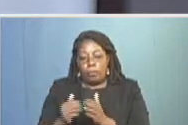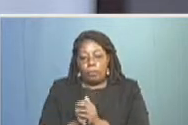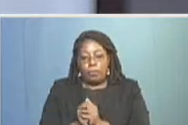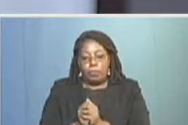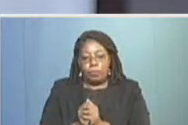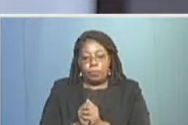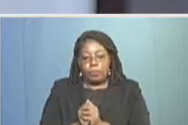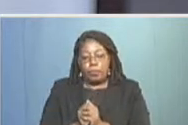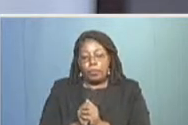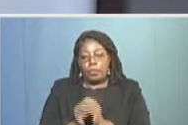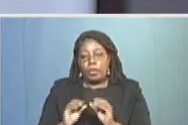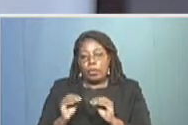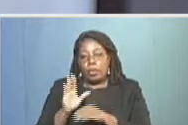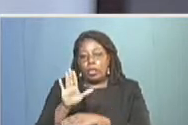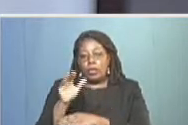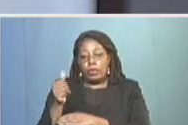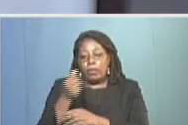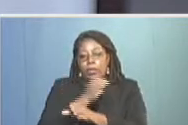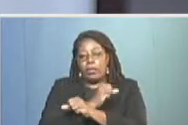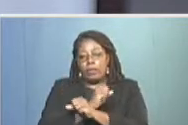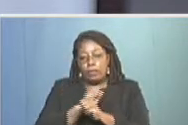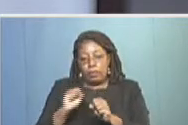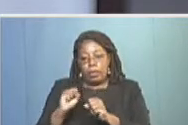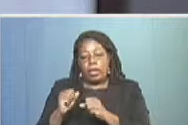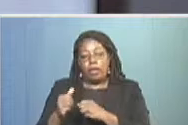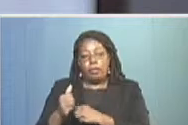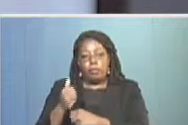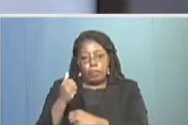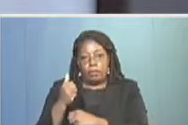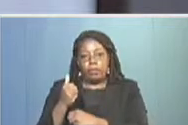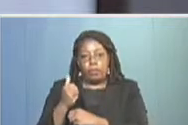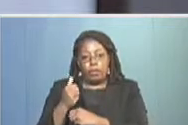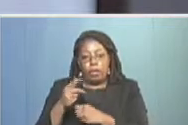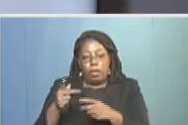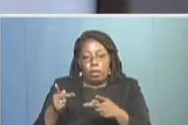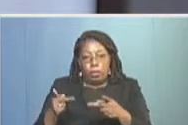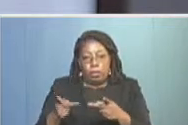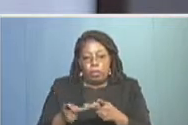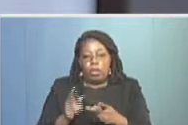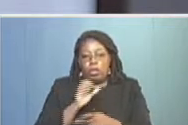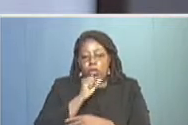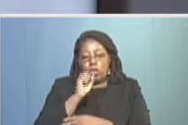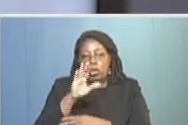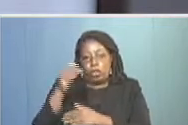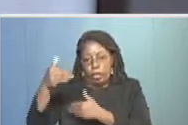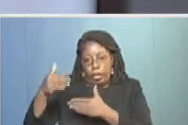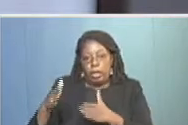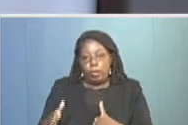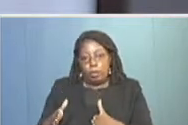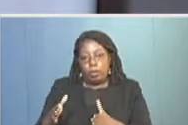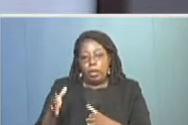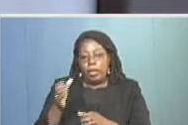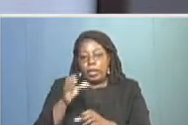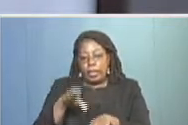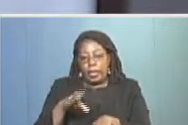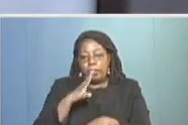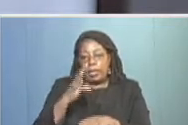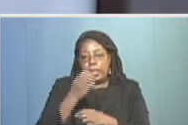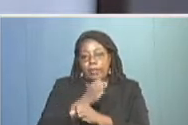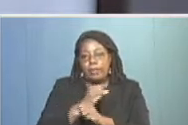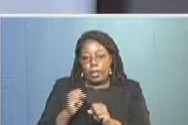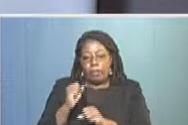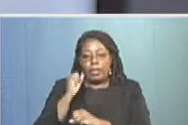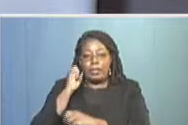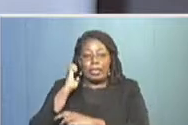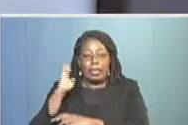putting yourself in the safest position and ensuring that your neighbor can be as safe as he